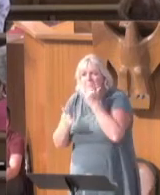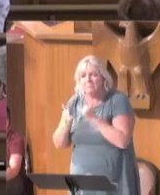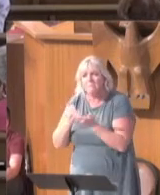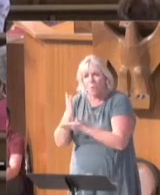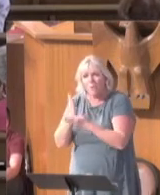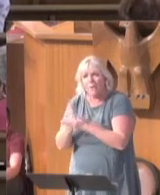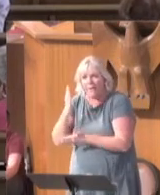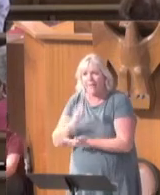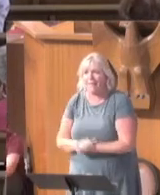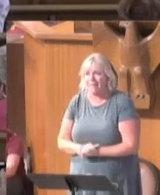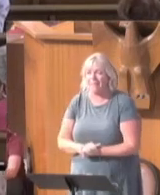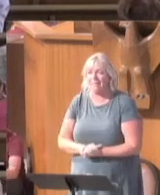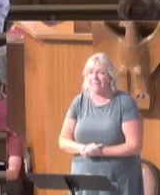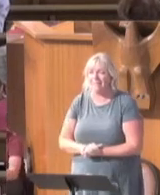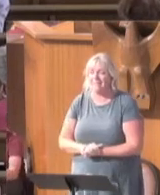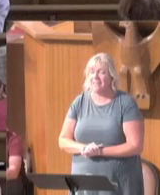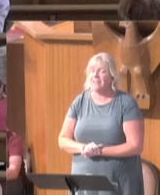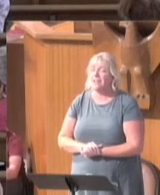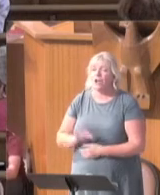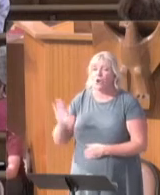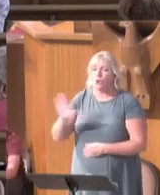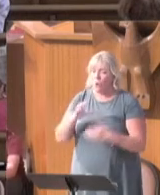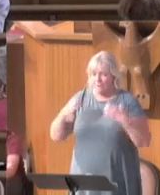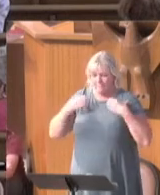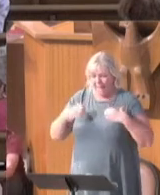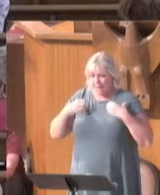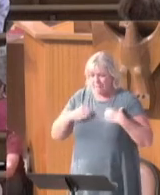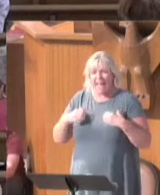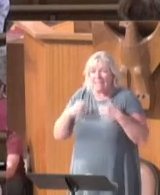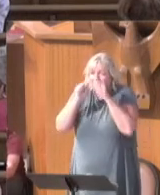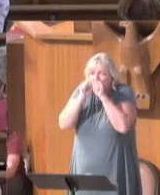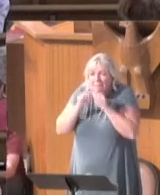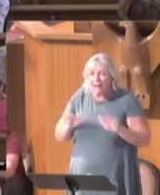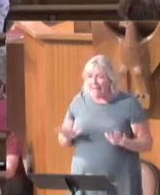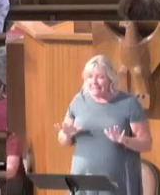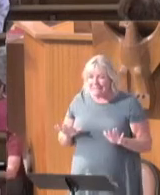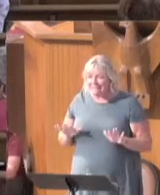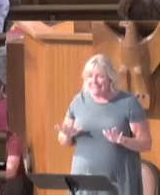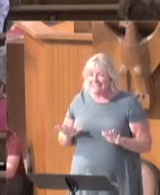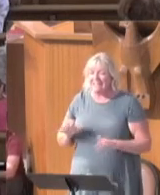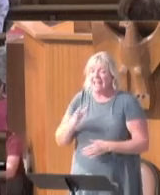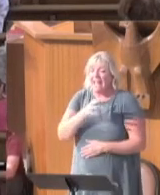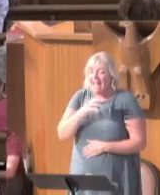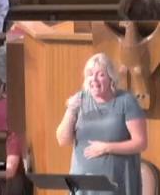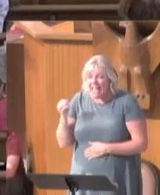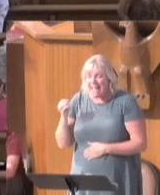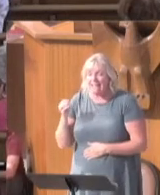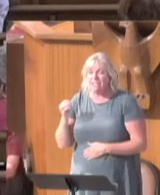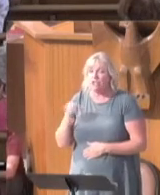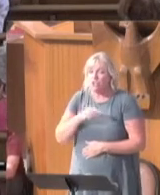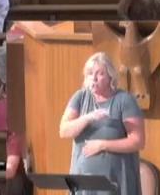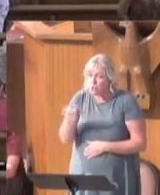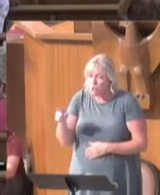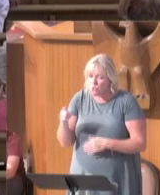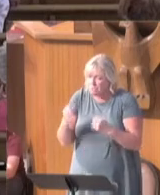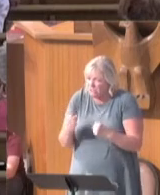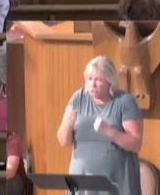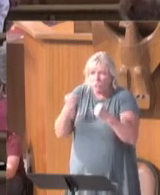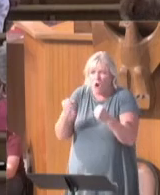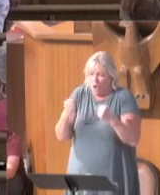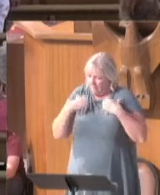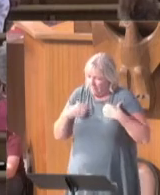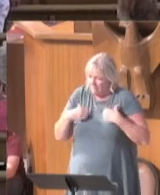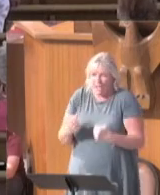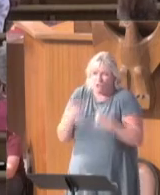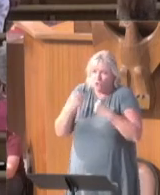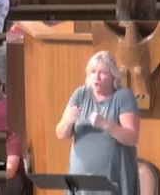mistakes. May your backpacks be blessed, and may they be strong for the job of carrying